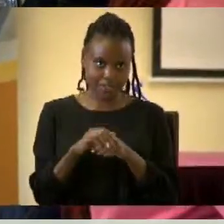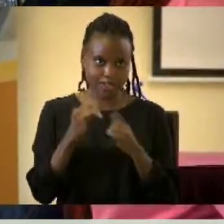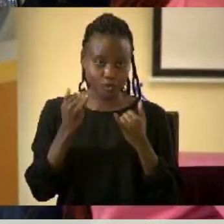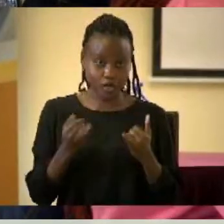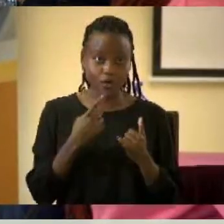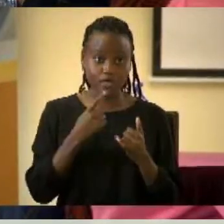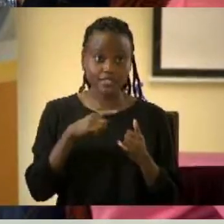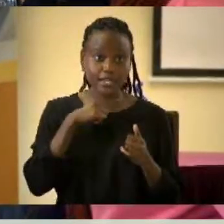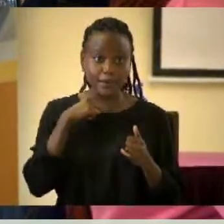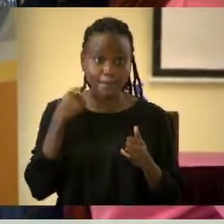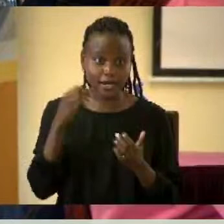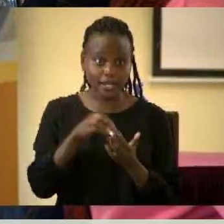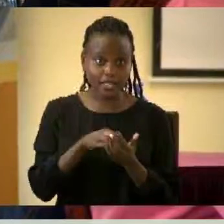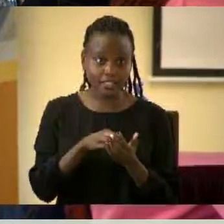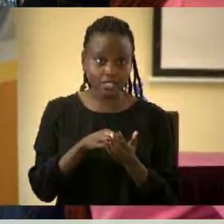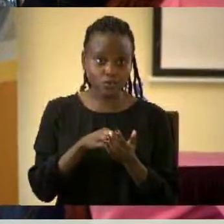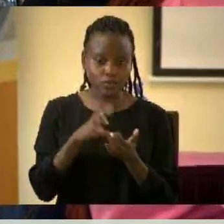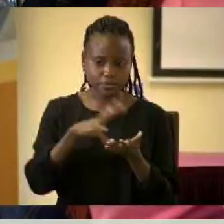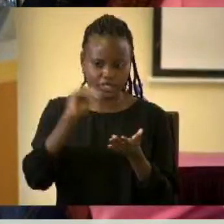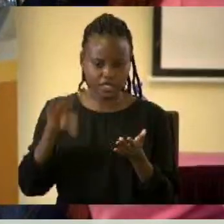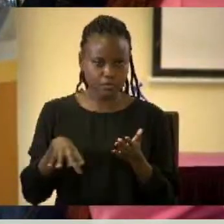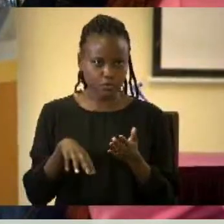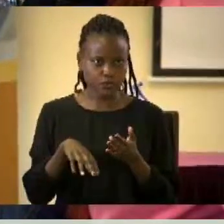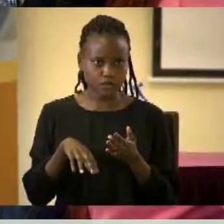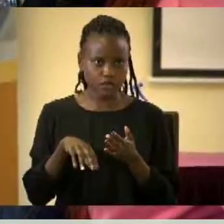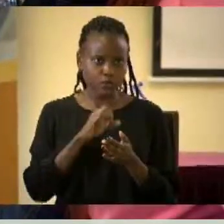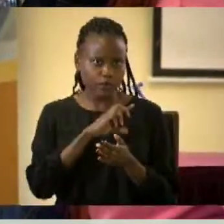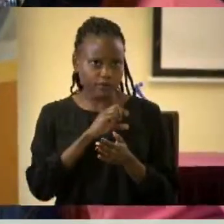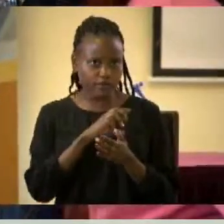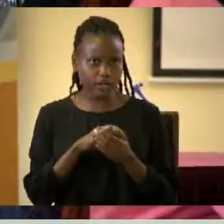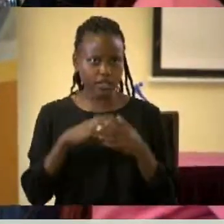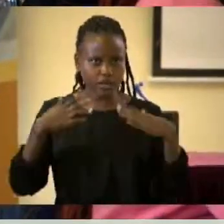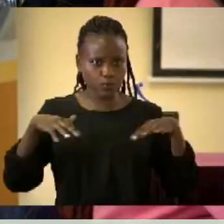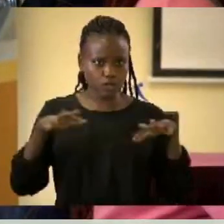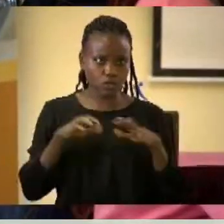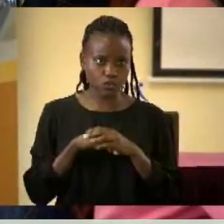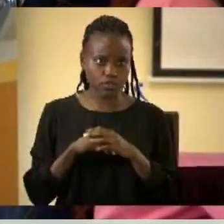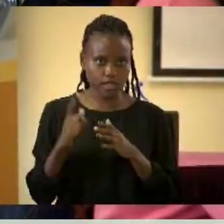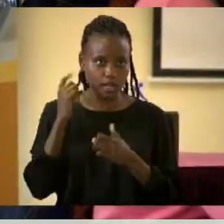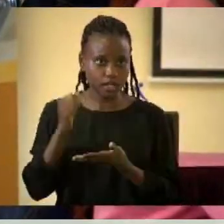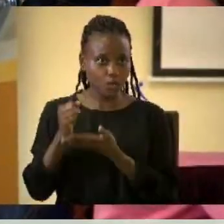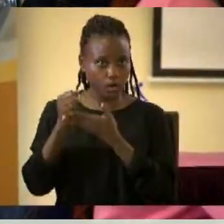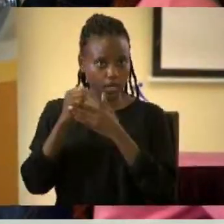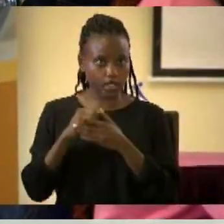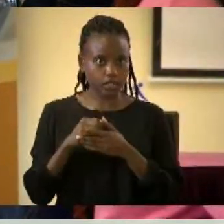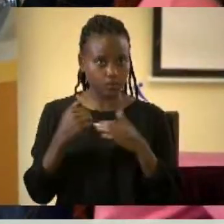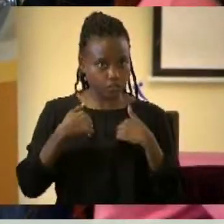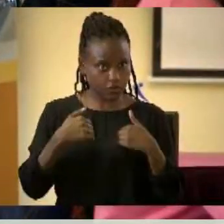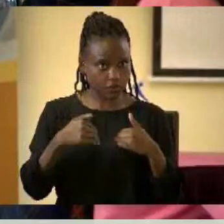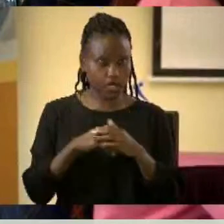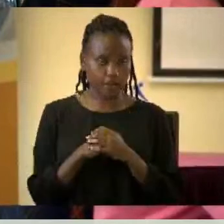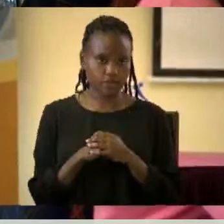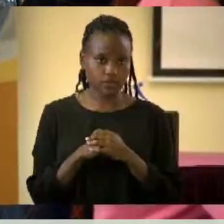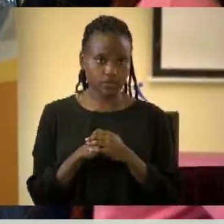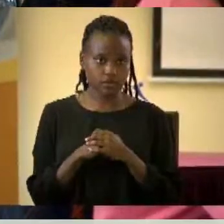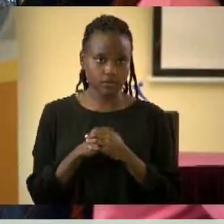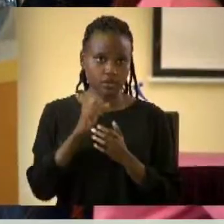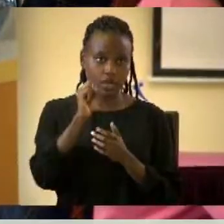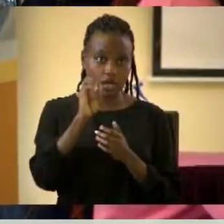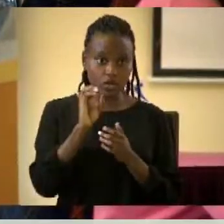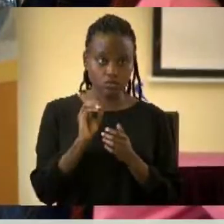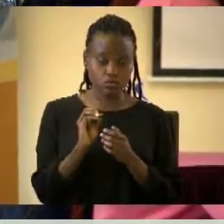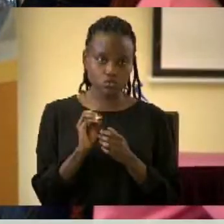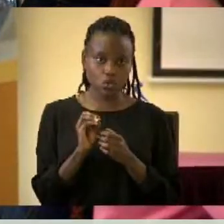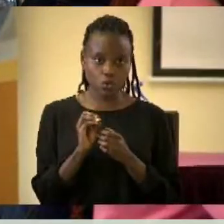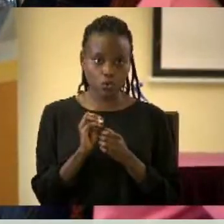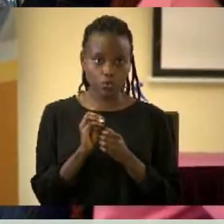murder cases will be removed down, we are afraid that they are going to lose the legal aid which they have been having. So in terms